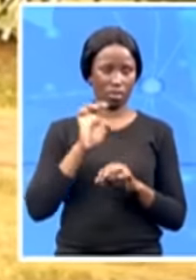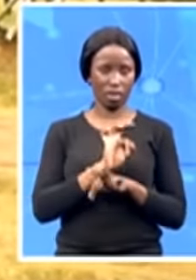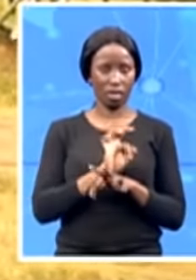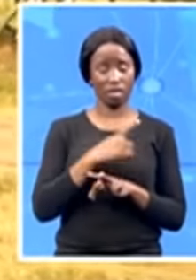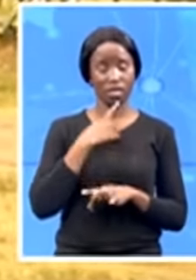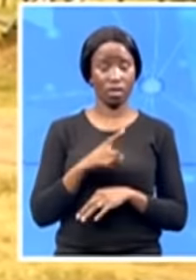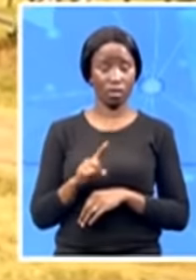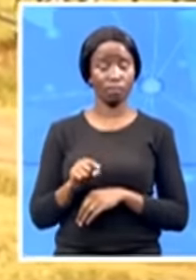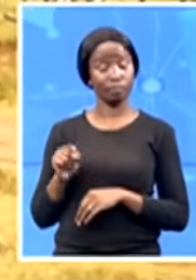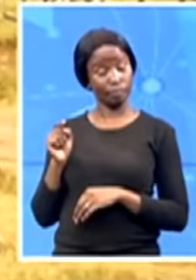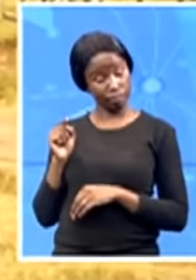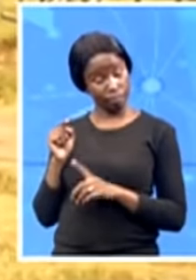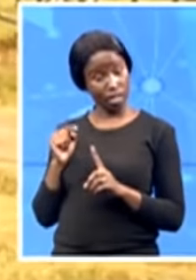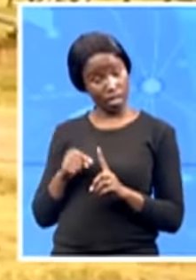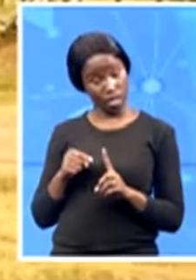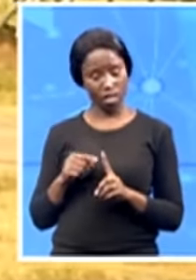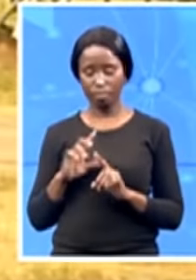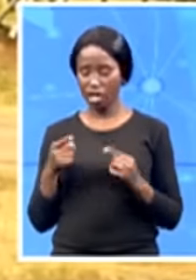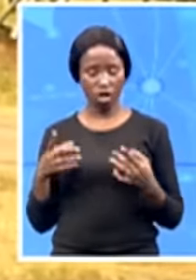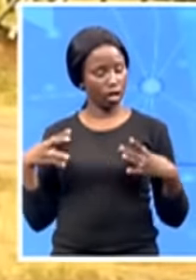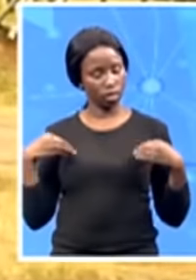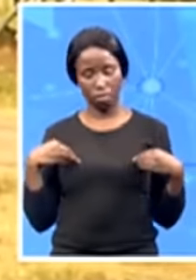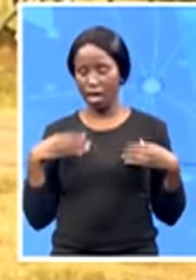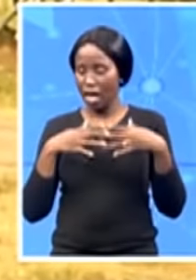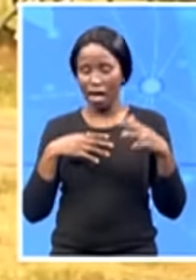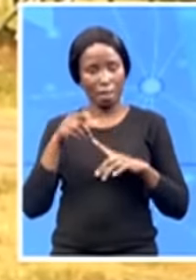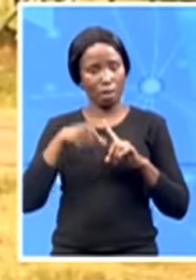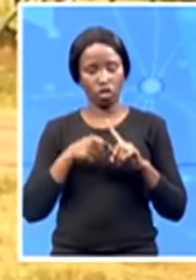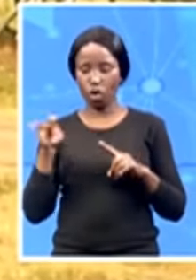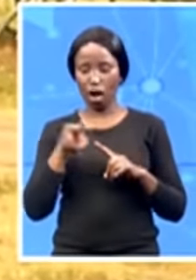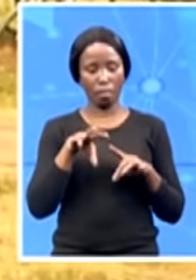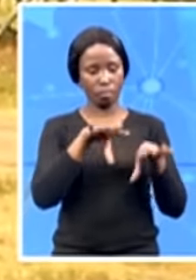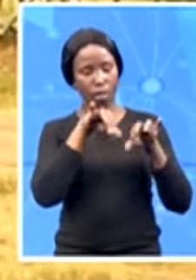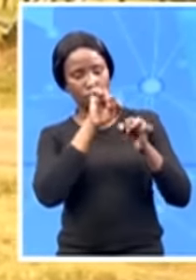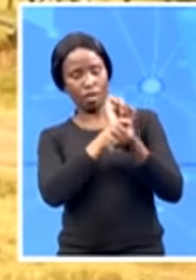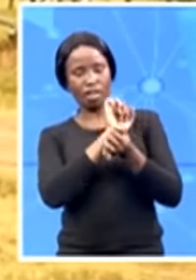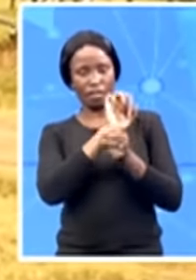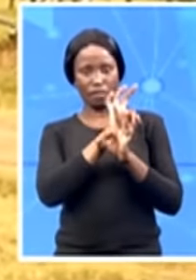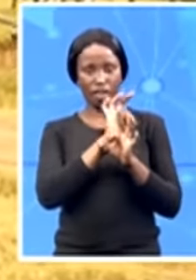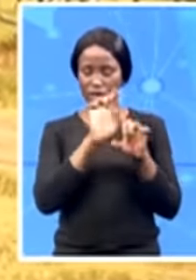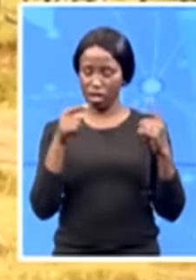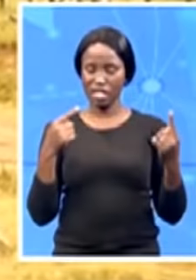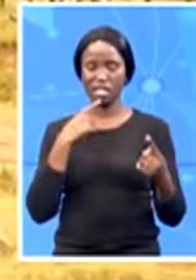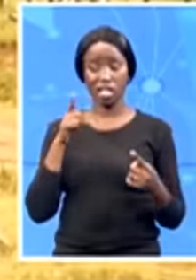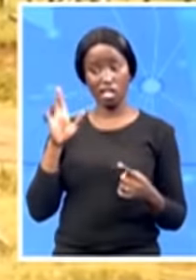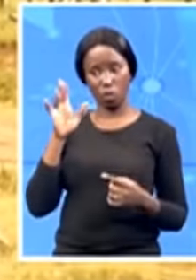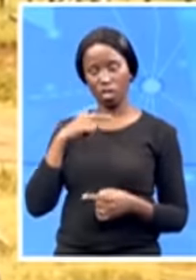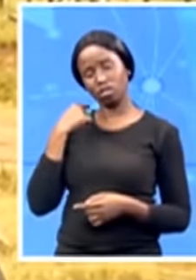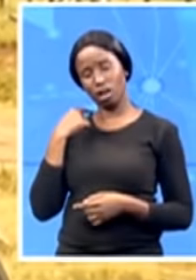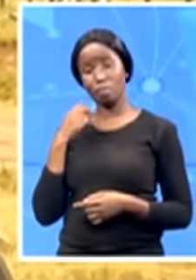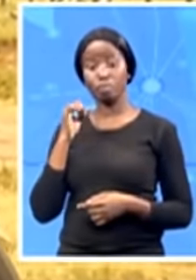allow anyone to come and arrest his father. In fact, saying that he will die before he sees his father going to prison. We then asked